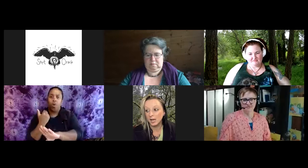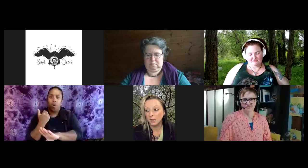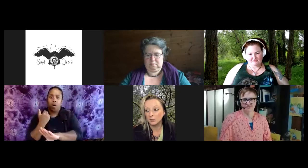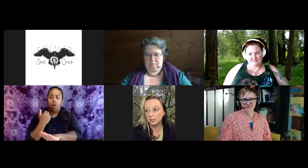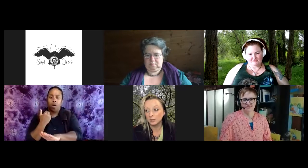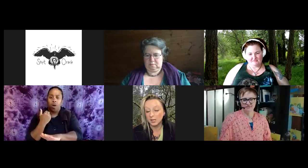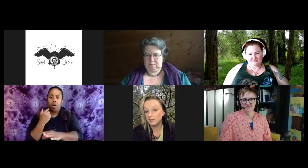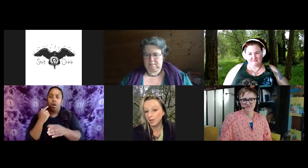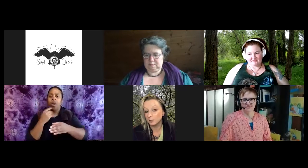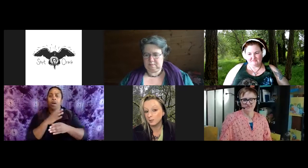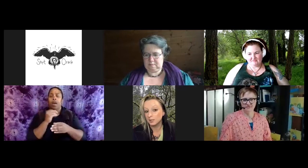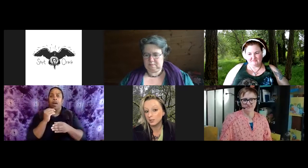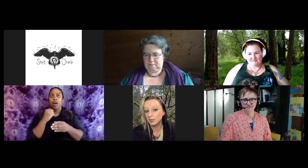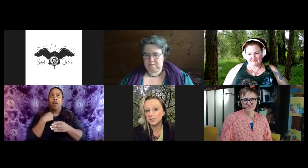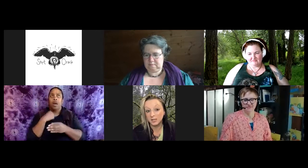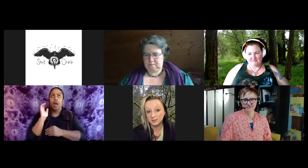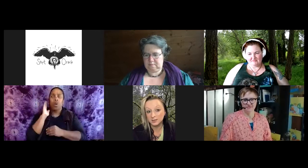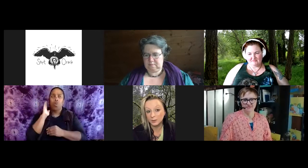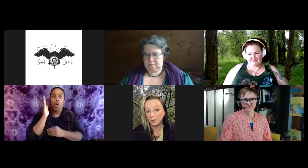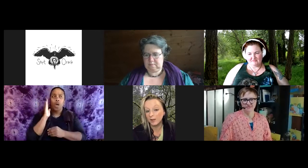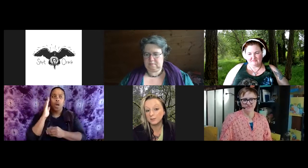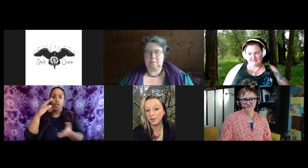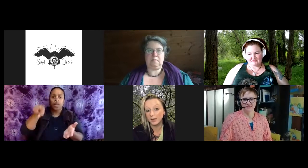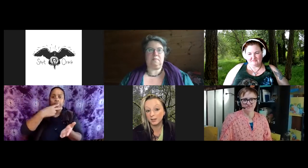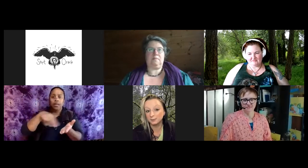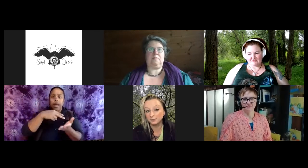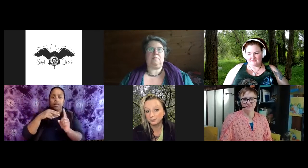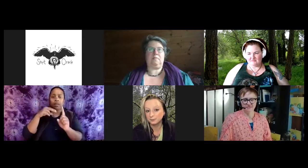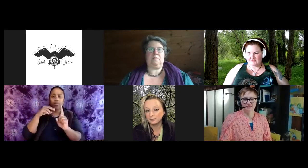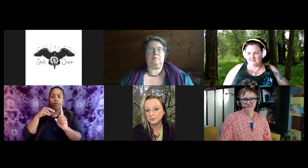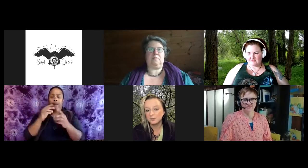And I will a lot of times dance around the fire.